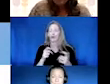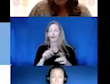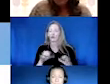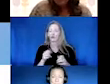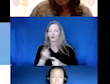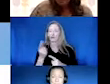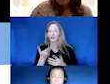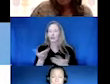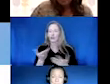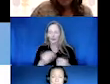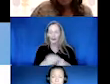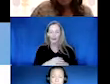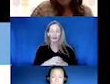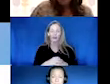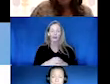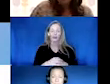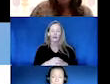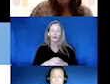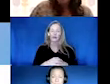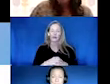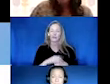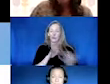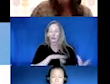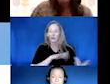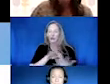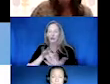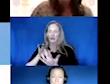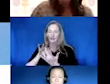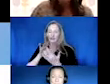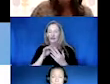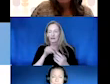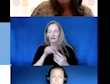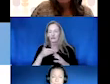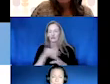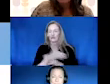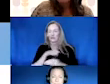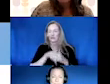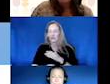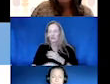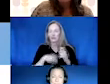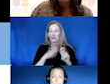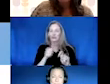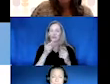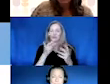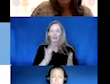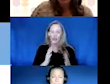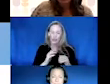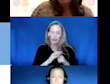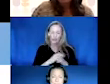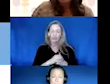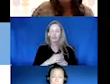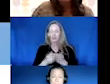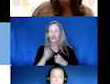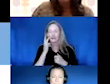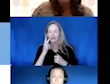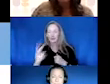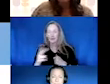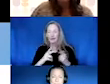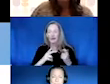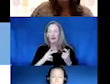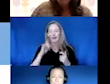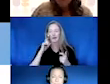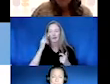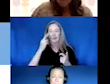of prenatal care providers combined with the challenges of distance, lack of health insurance, lack of